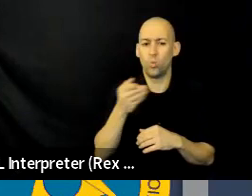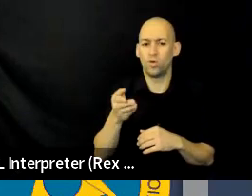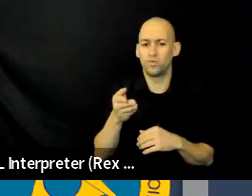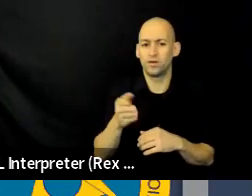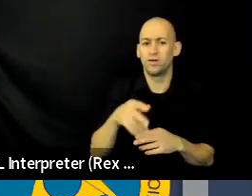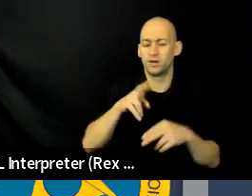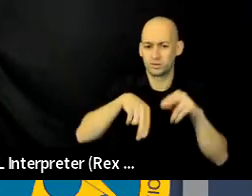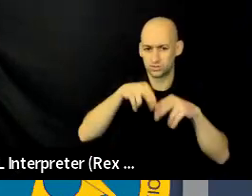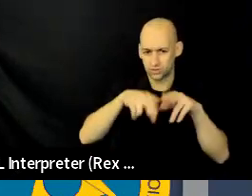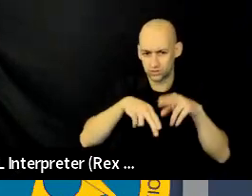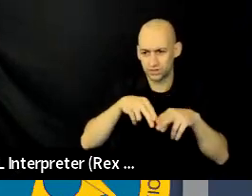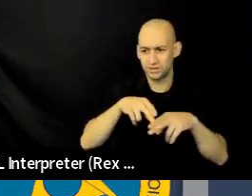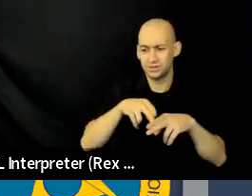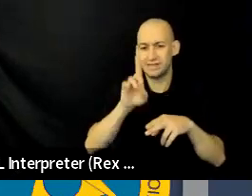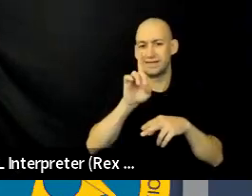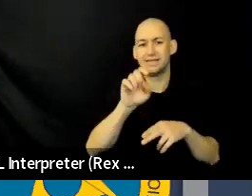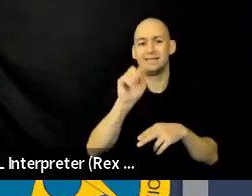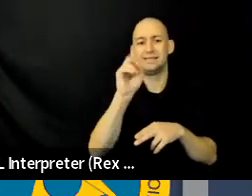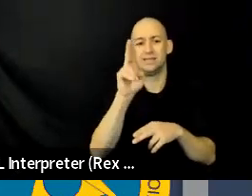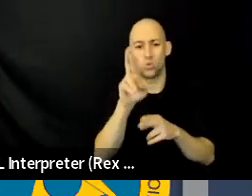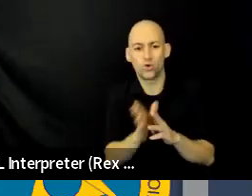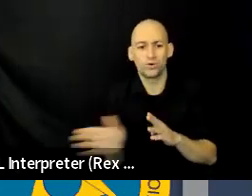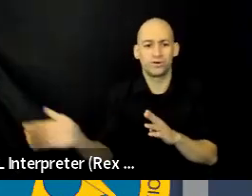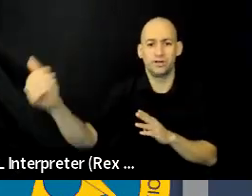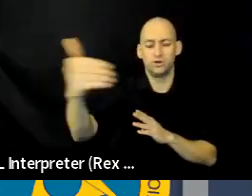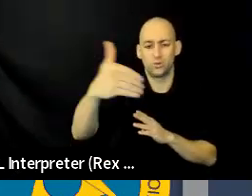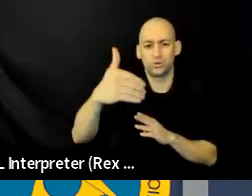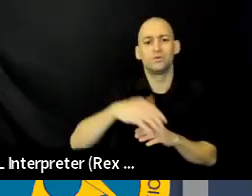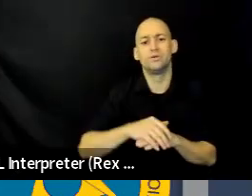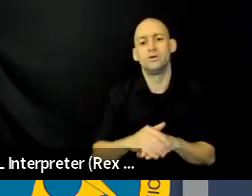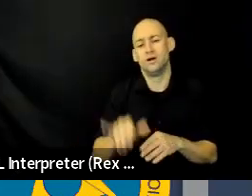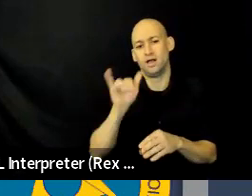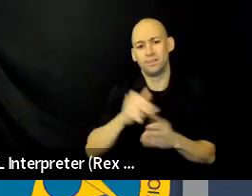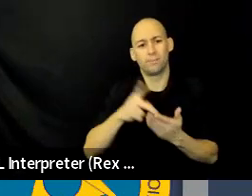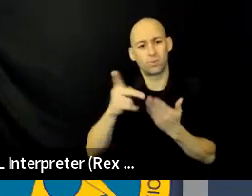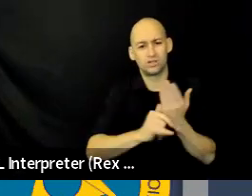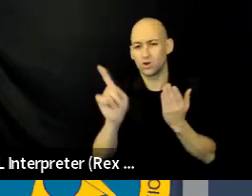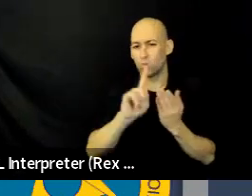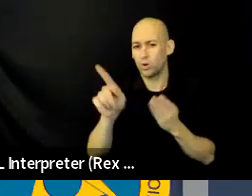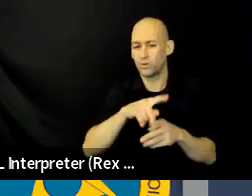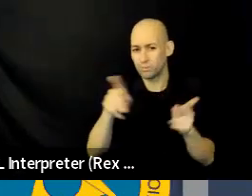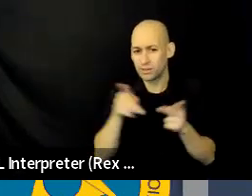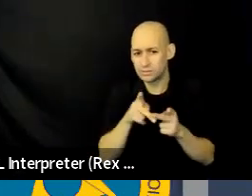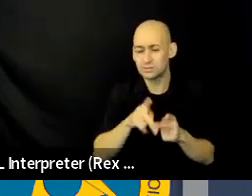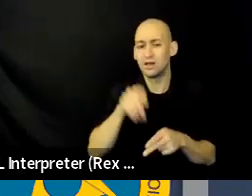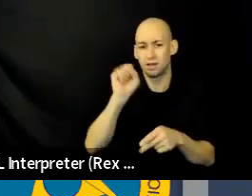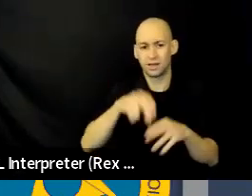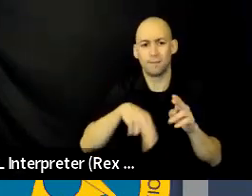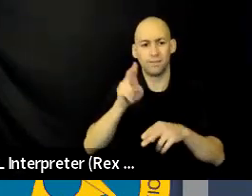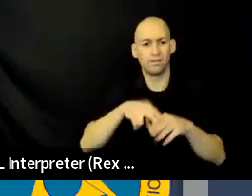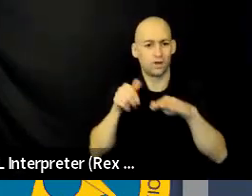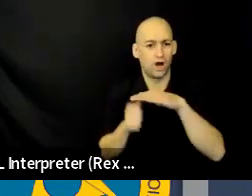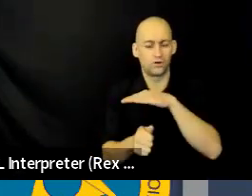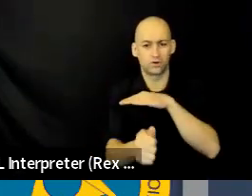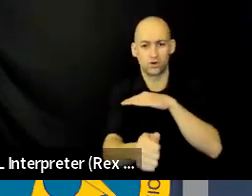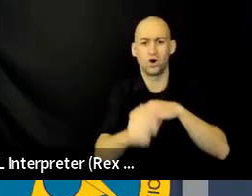constructions and detouring were mentioned. This project, where it's located, we'll be able to build the undercrossing while the